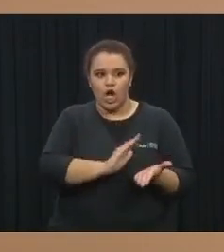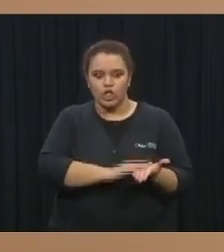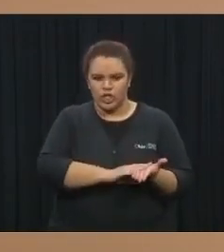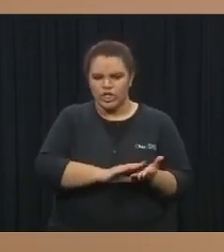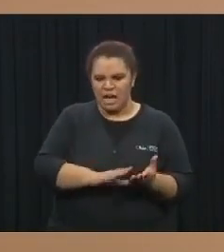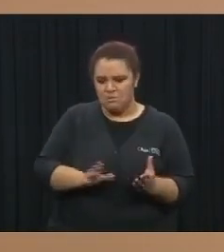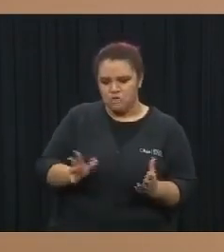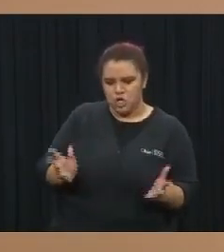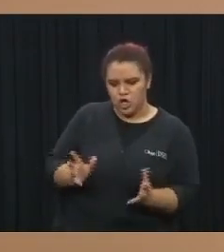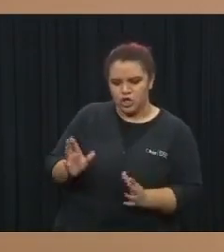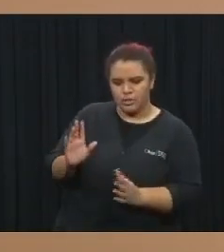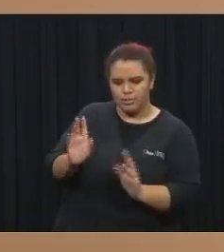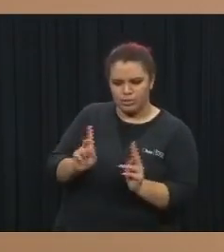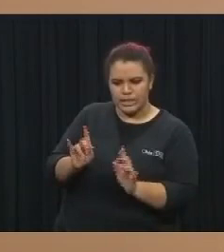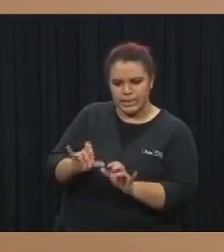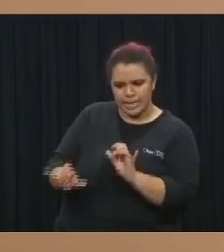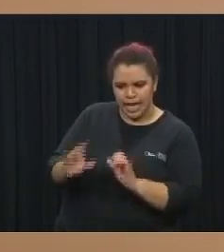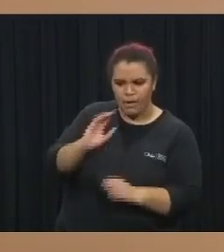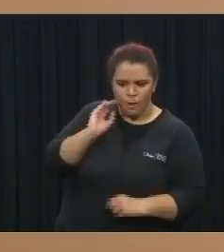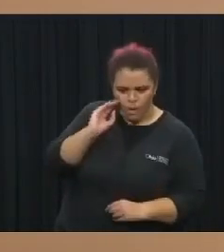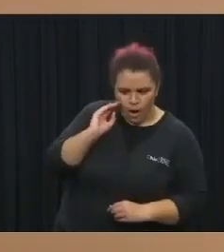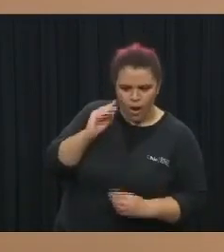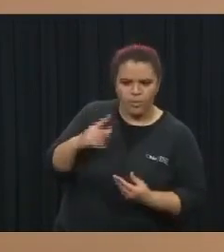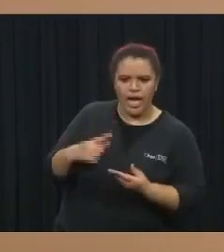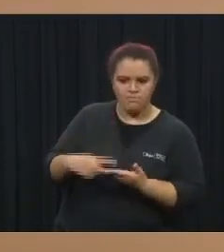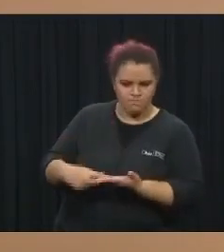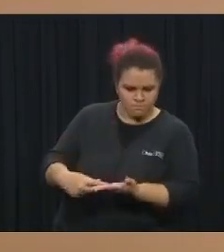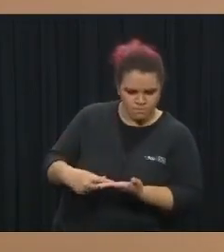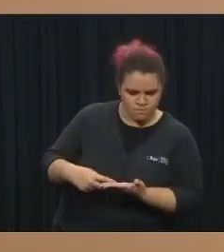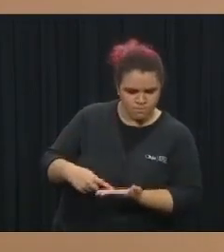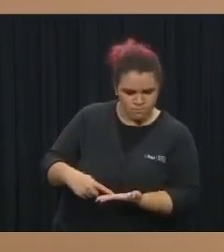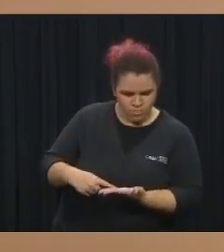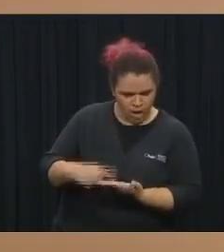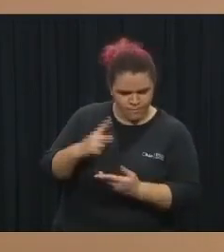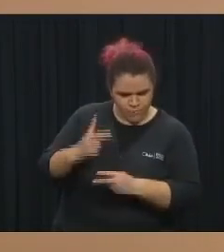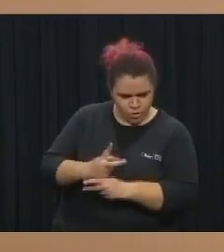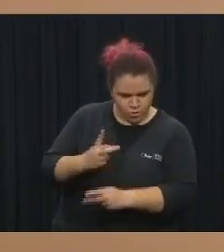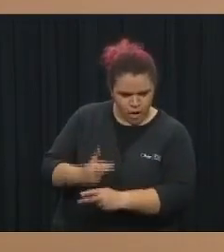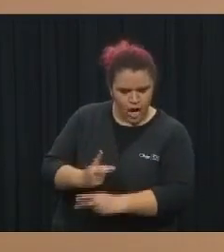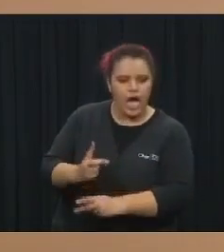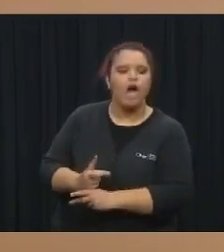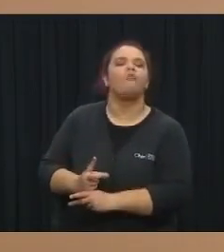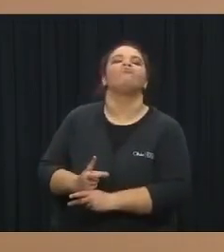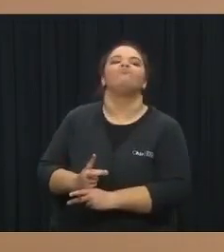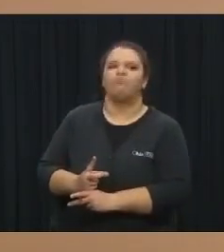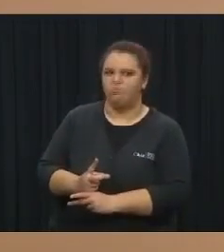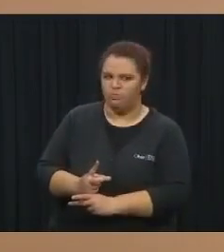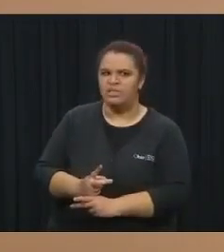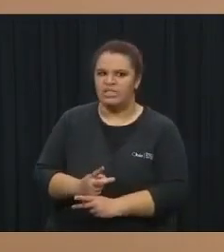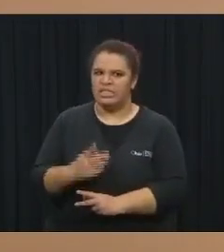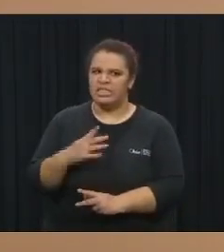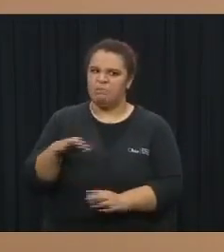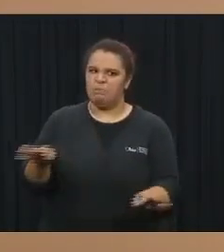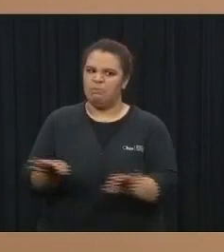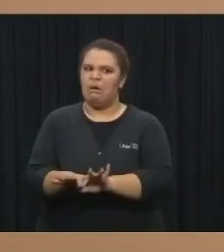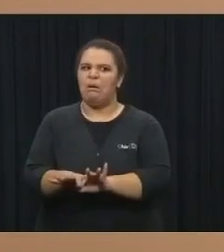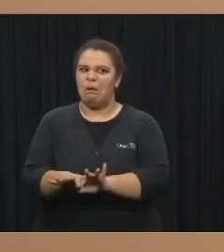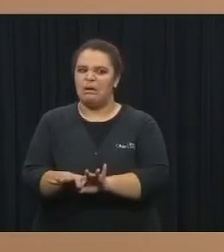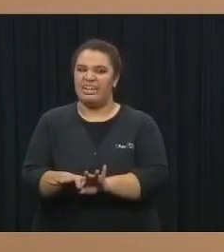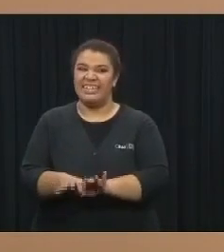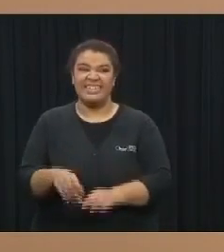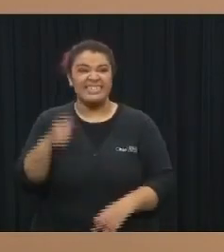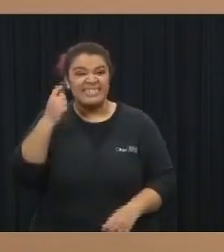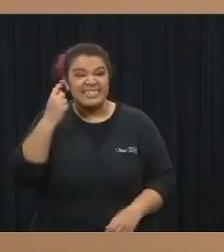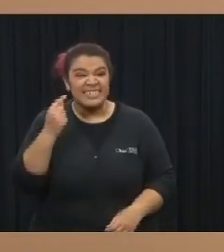and ride it out. We need to do that because pretty soon we're exposing what could be coronavirus into the